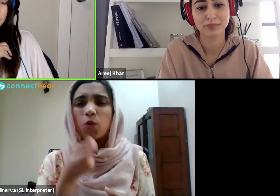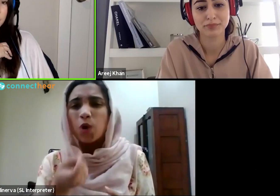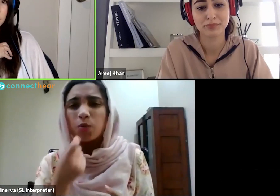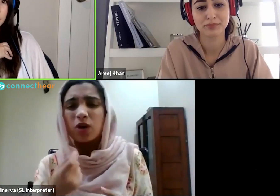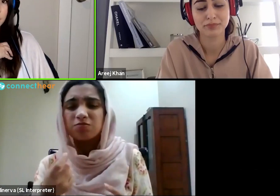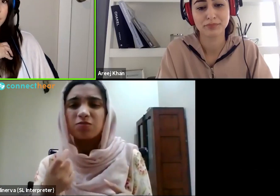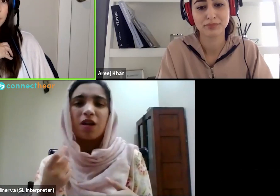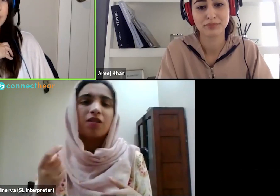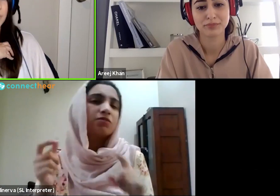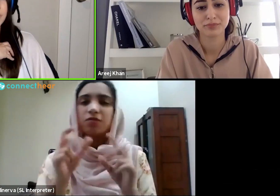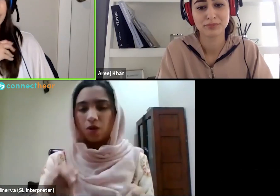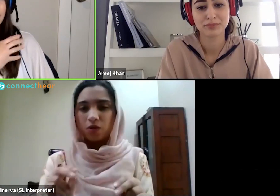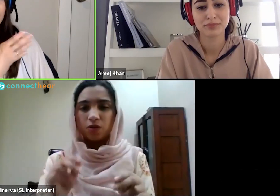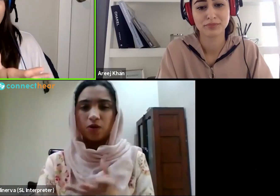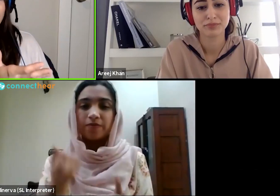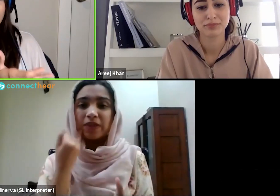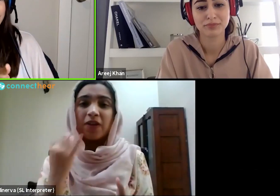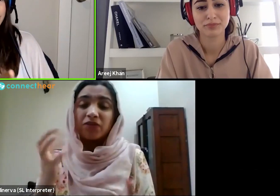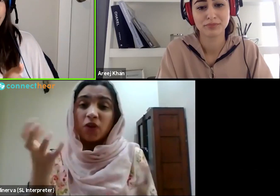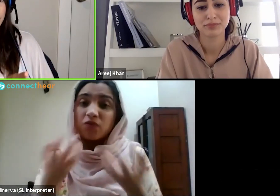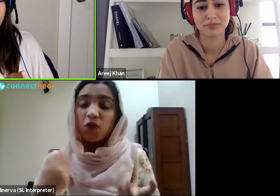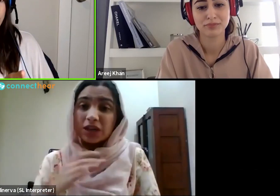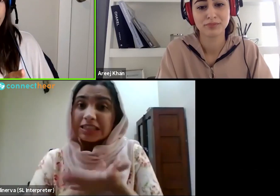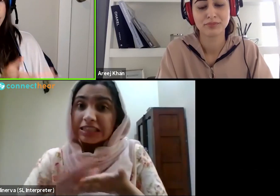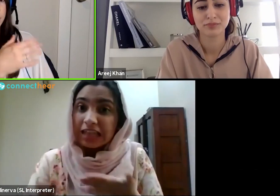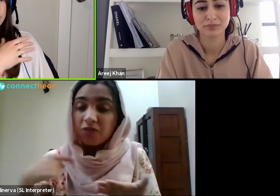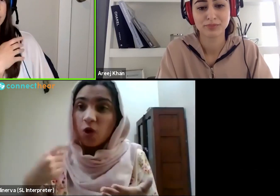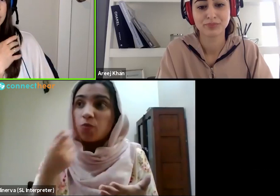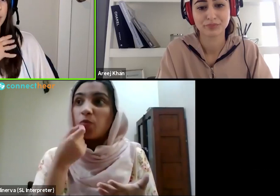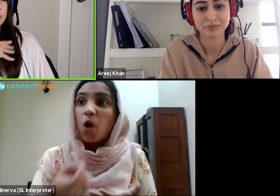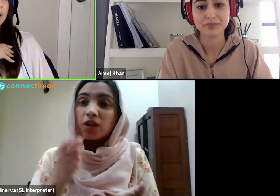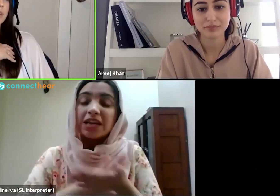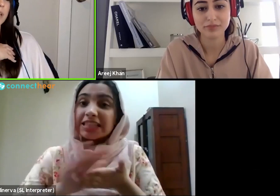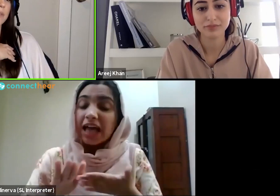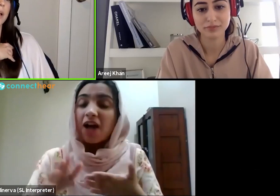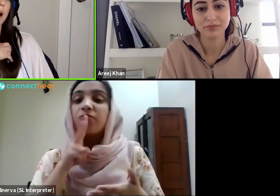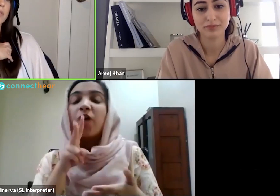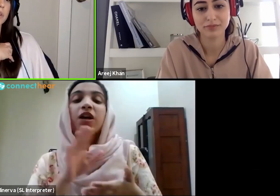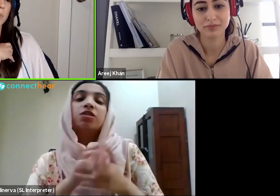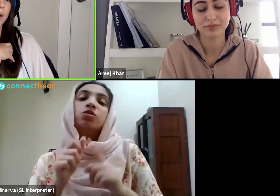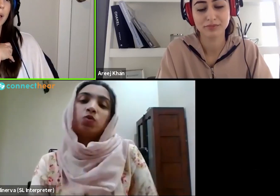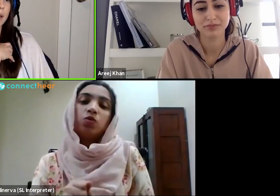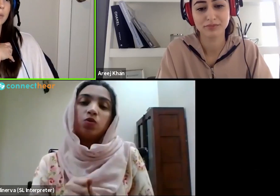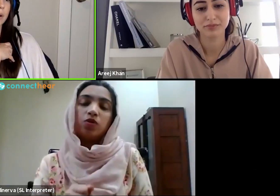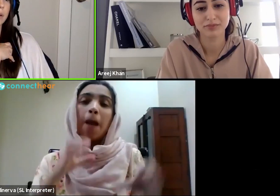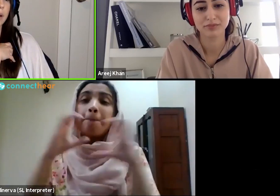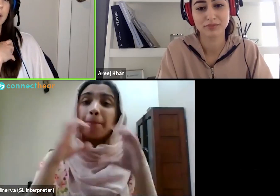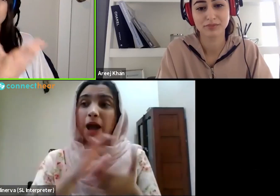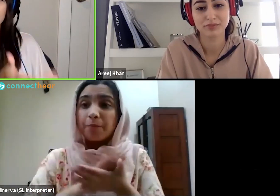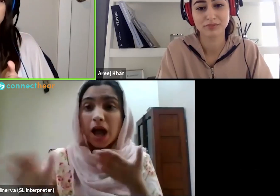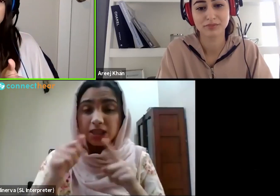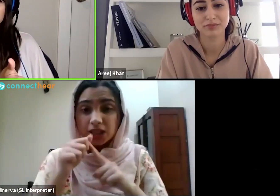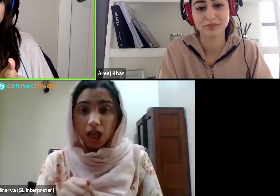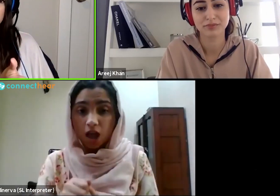healthy relationship, they just want to know what they can do to help. That makes sense. And sometimes just having that conversation, be like, hey, look, I